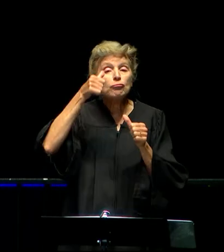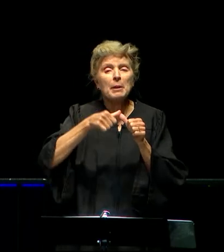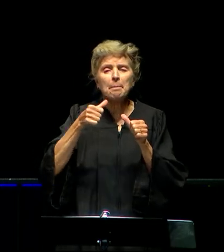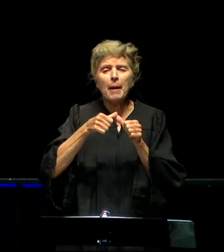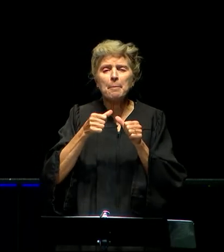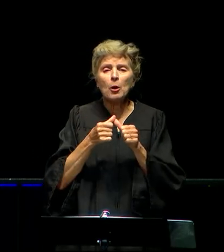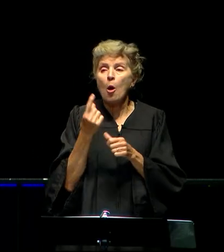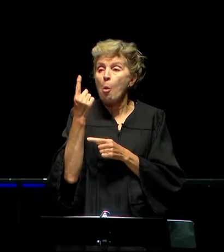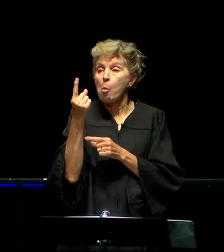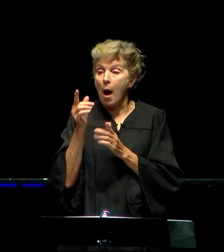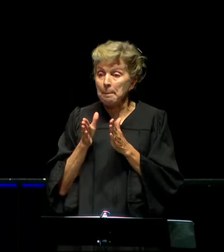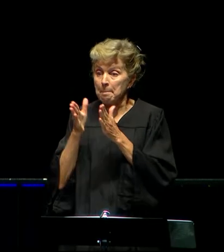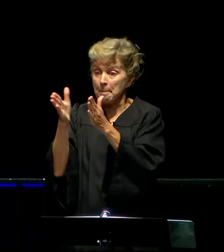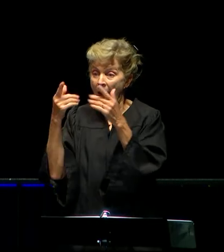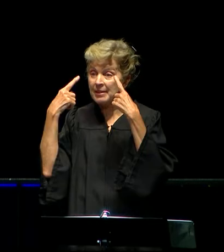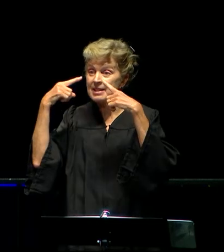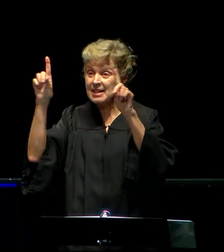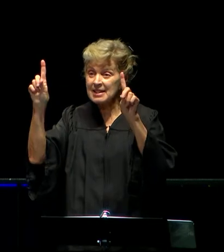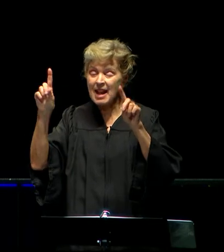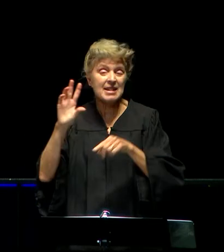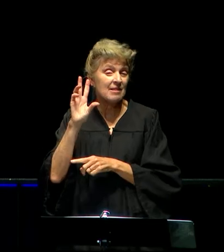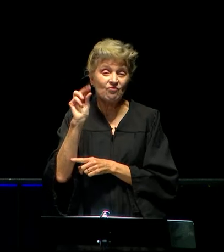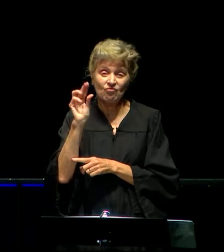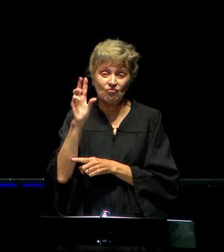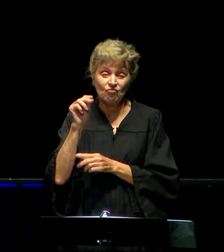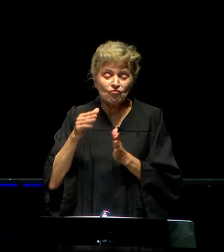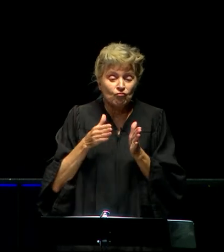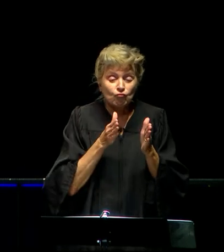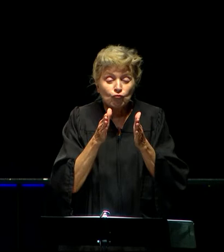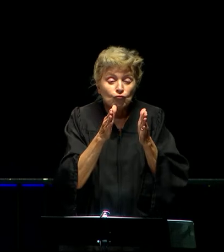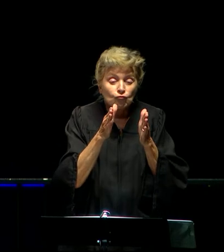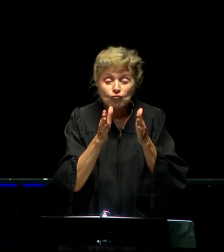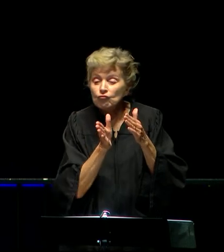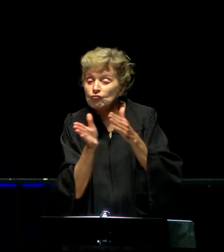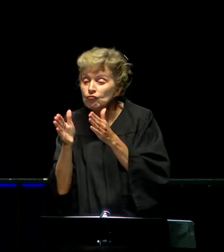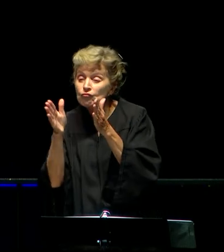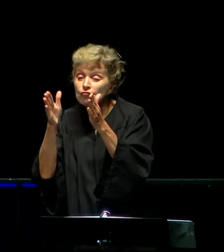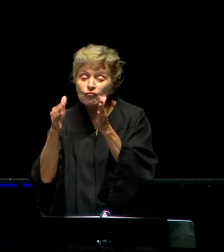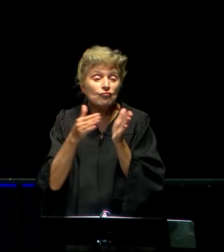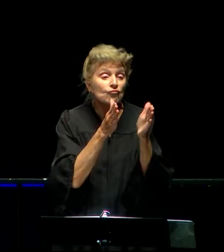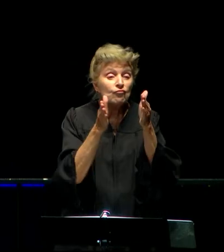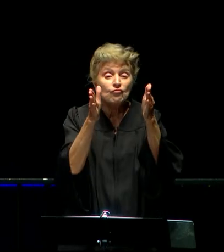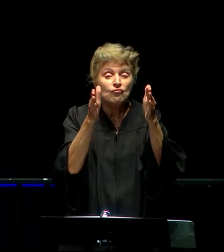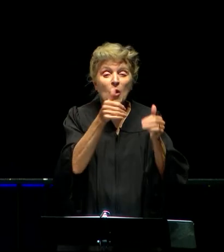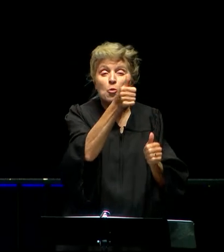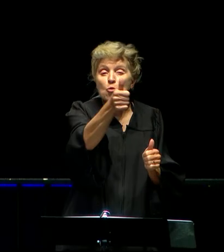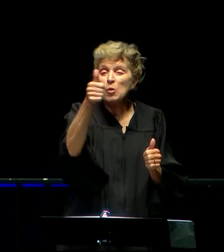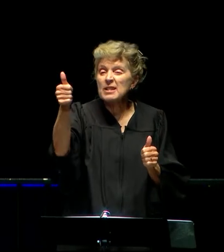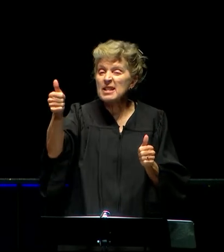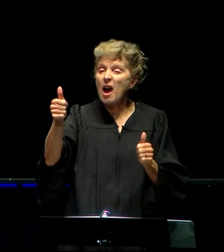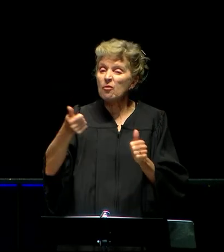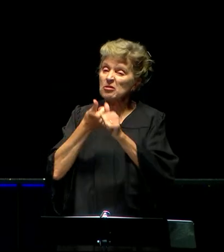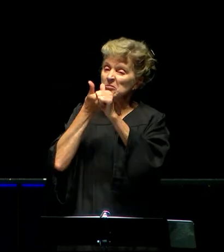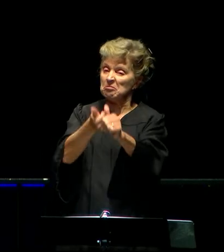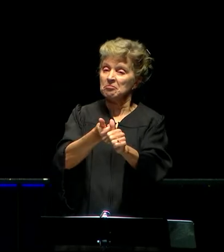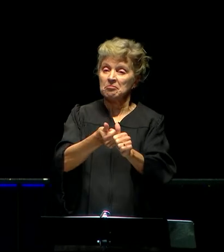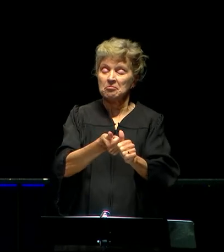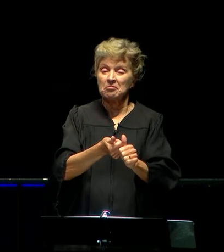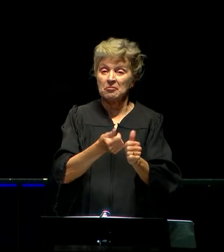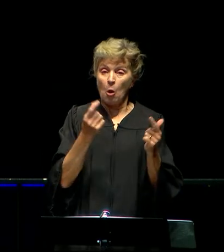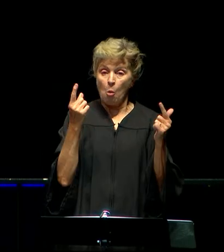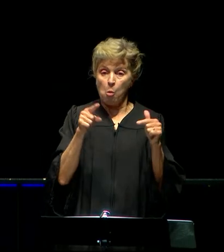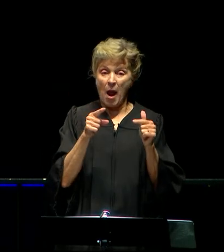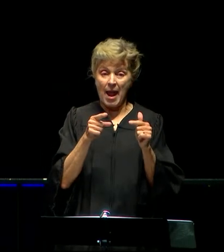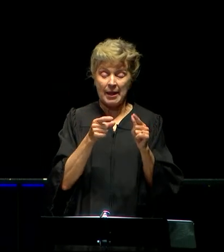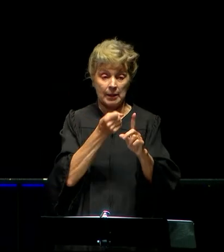single path to success. You will define it on your own terms. And when you do, I